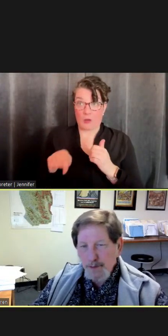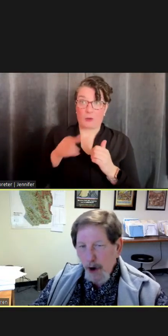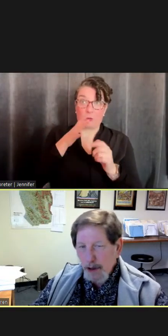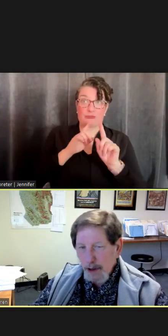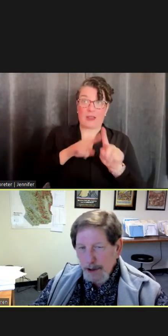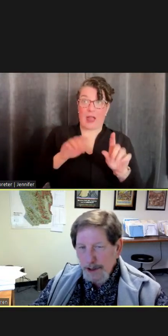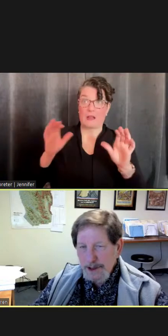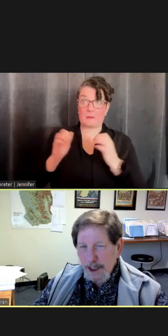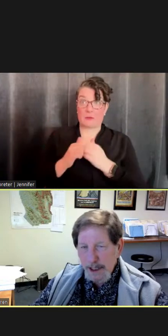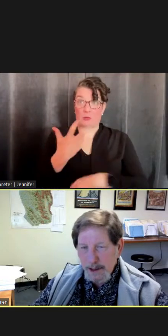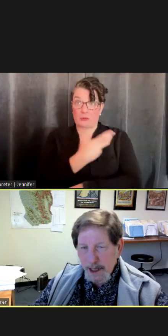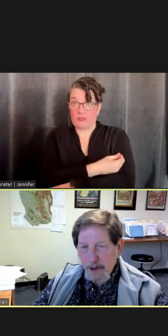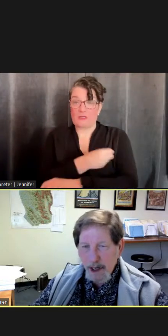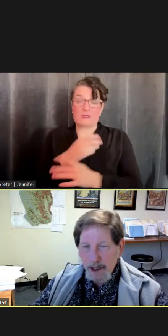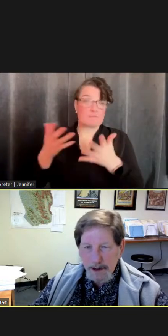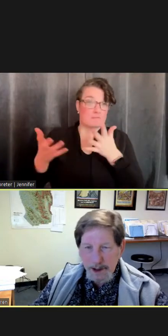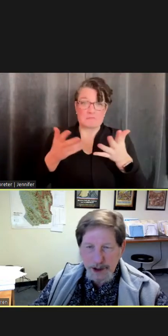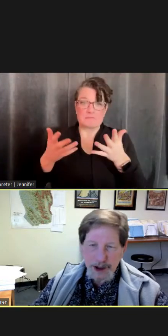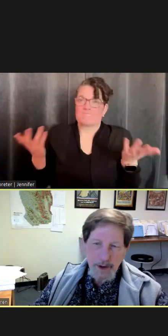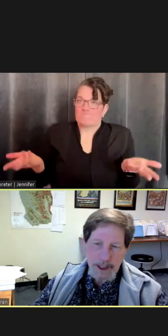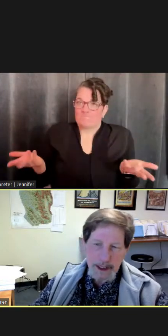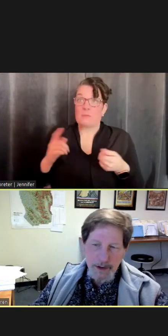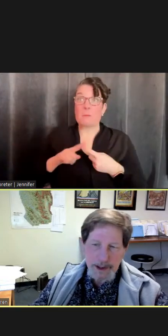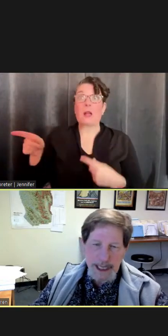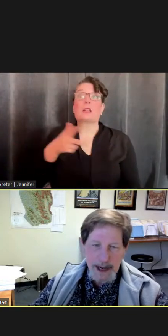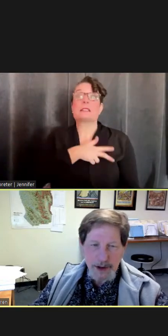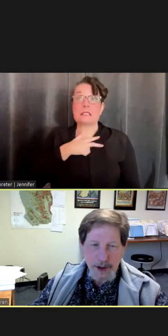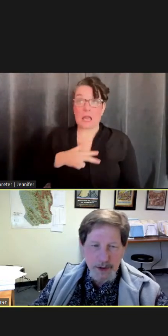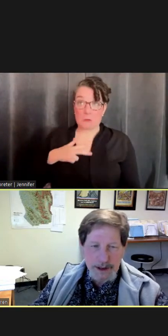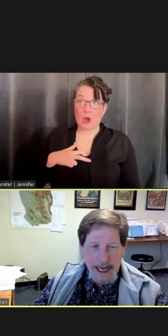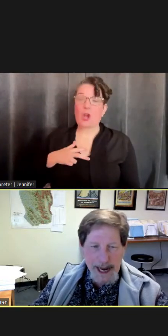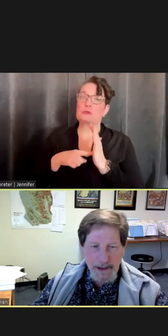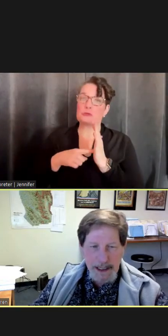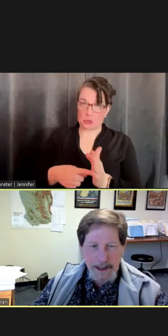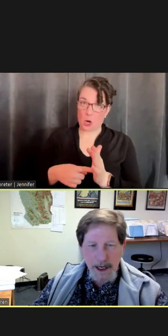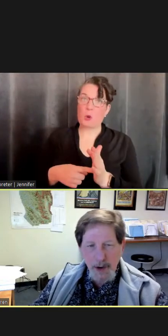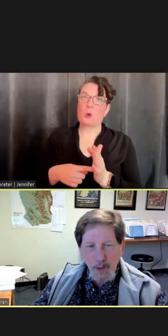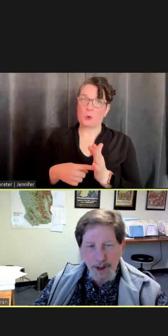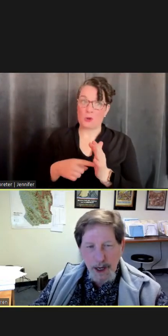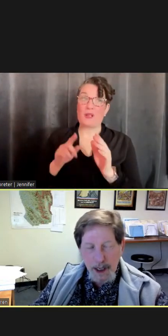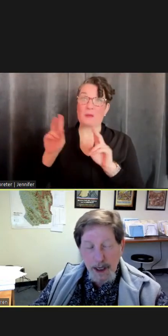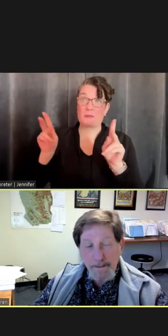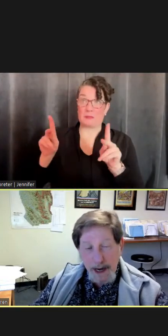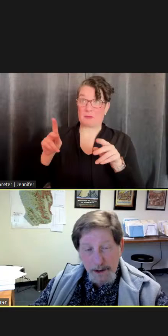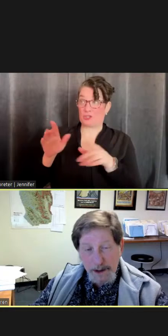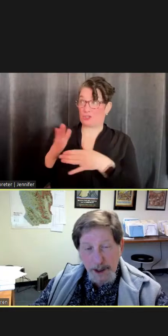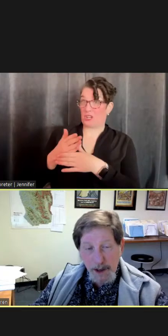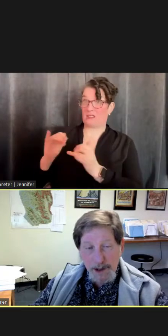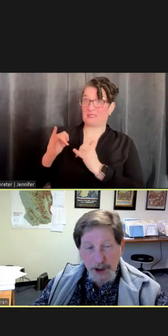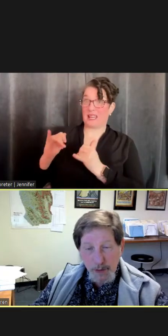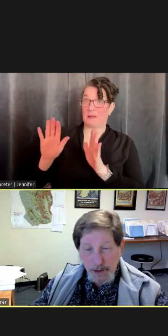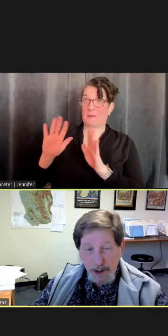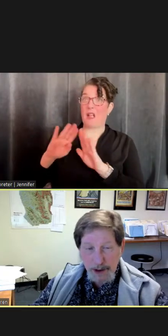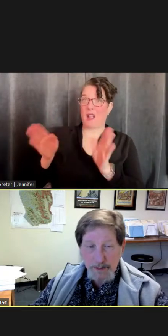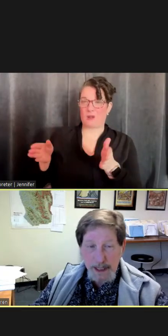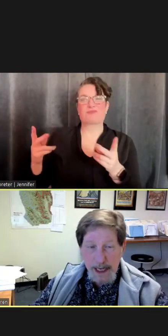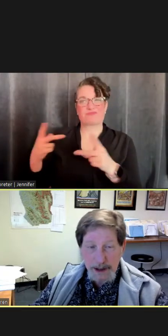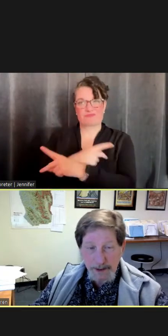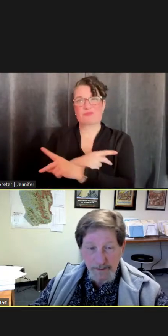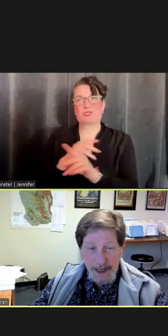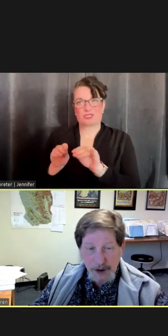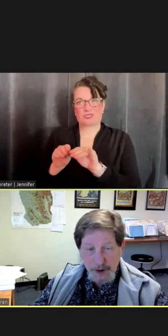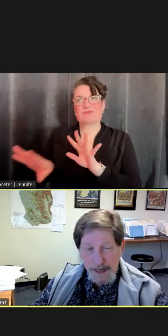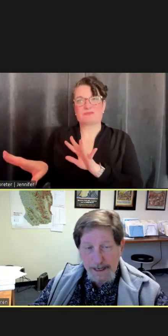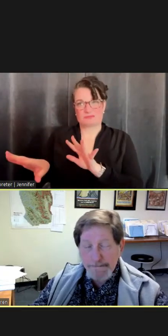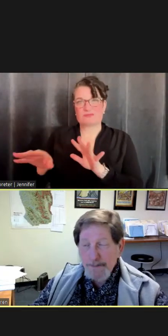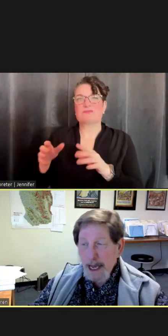But a small early study in Denmark did show increased household attack rate compared to the current Omicron. So it may actually